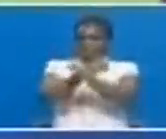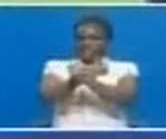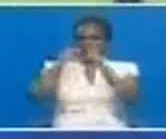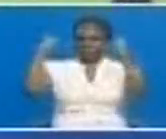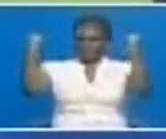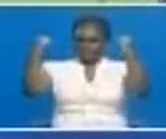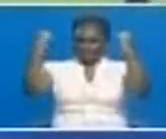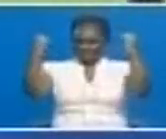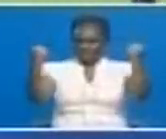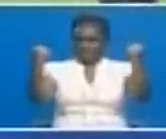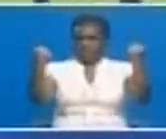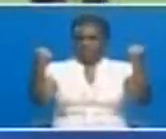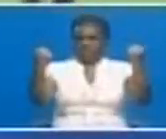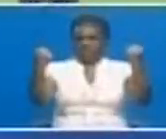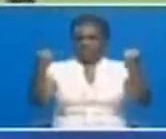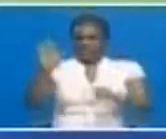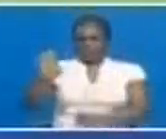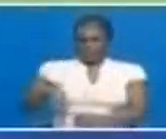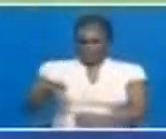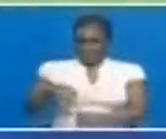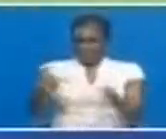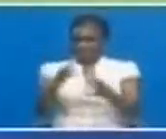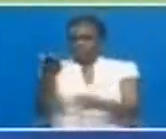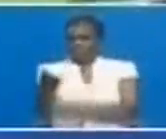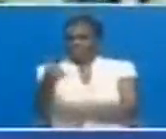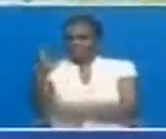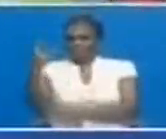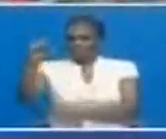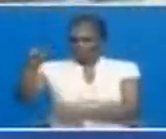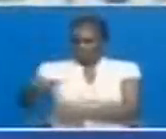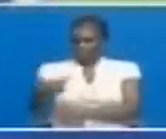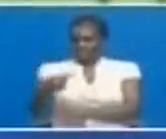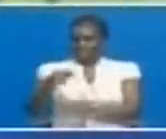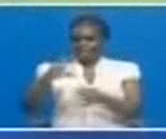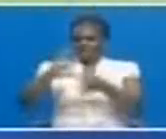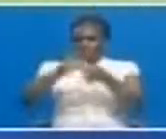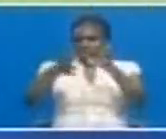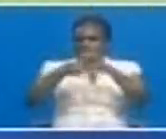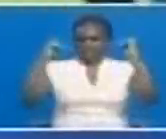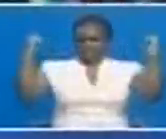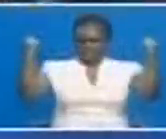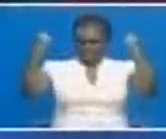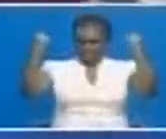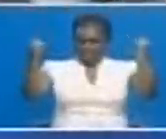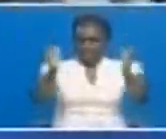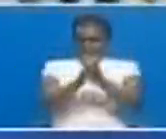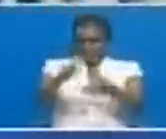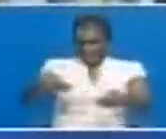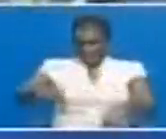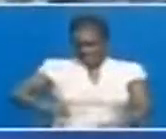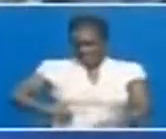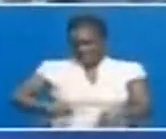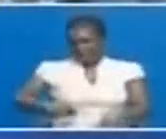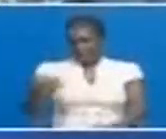Ezekiel Kemboi, Diamond League Series winner Jairus Birech, 2008 Olympic champion Brimin Kipruto, and youngster Conseslus